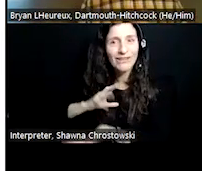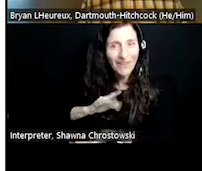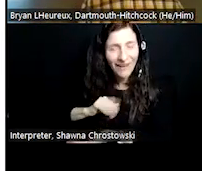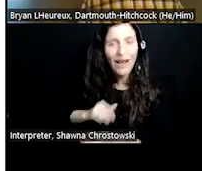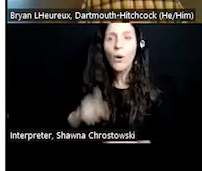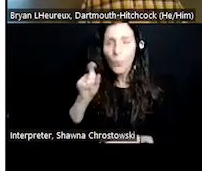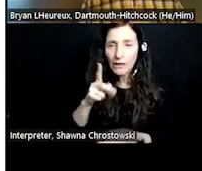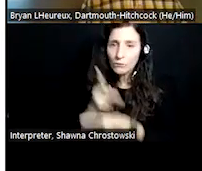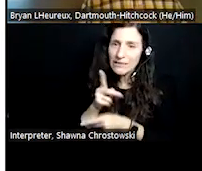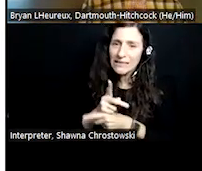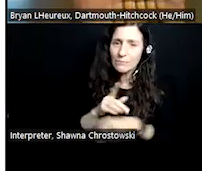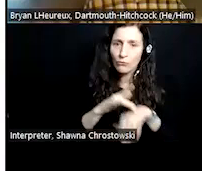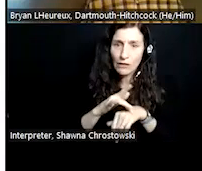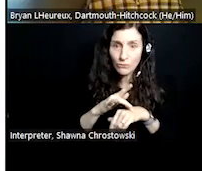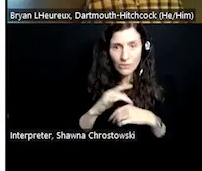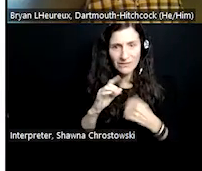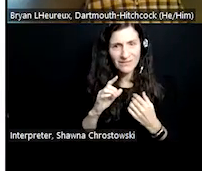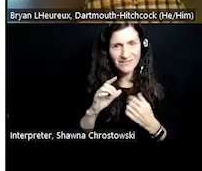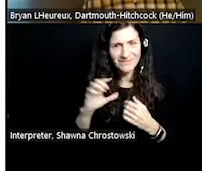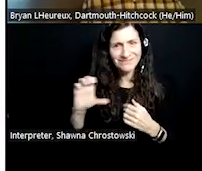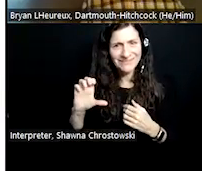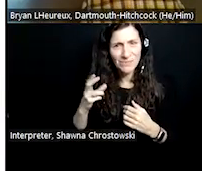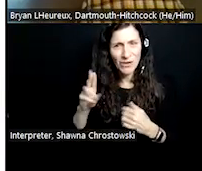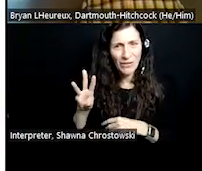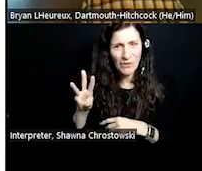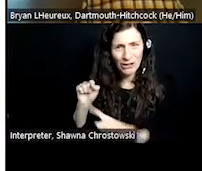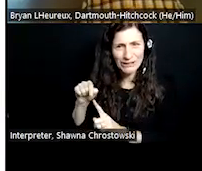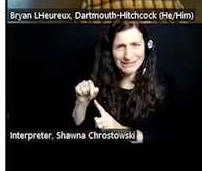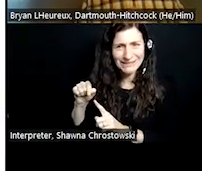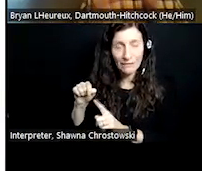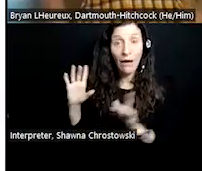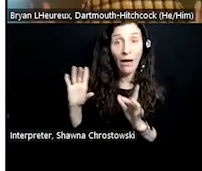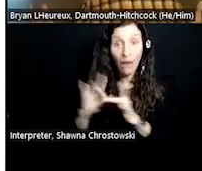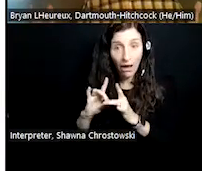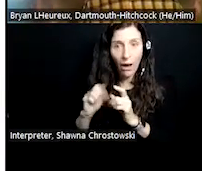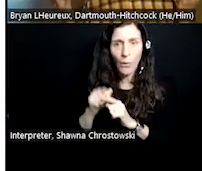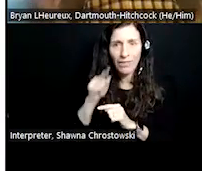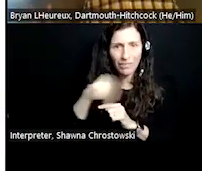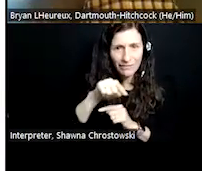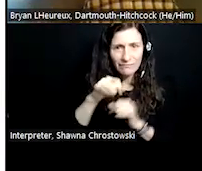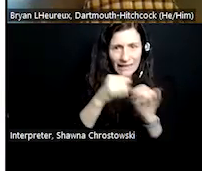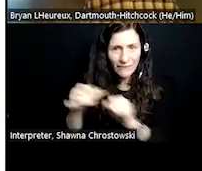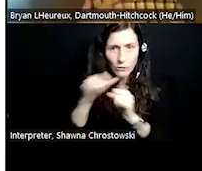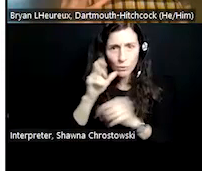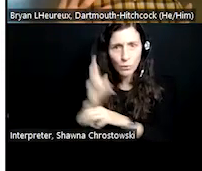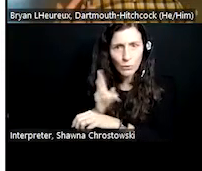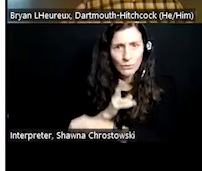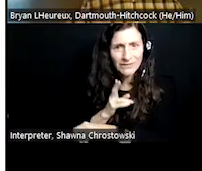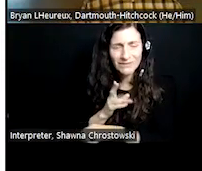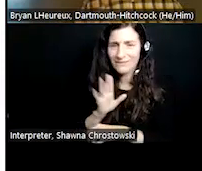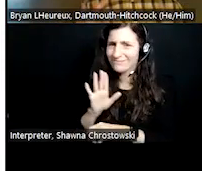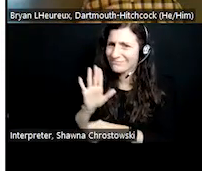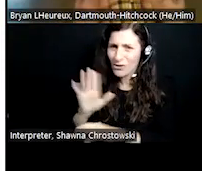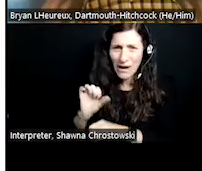resources, our community health workers, with these folks, because they've just been doing such a great job getting